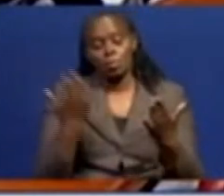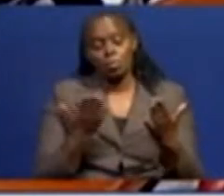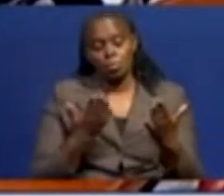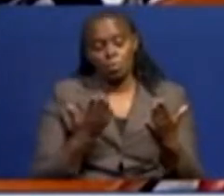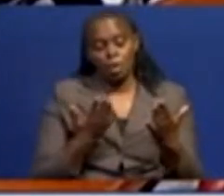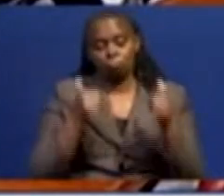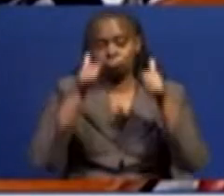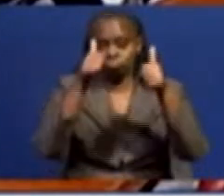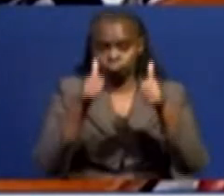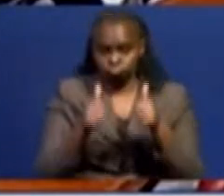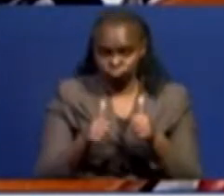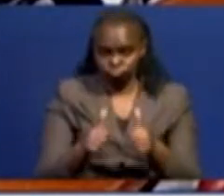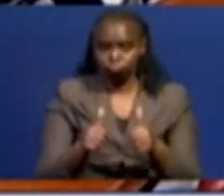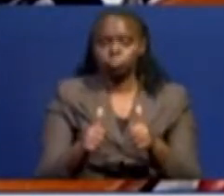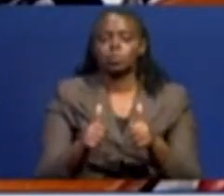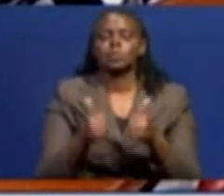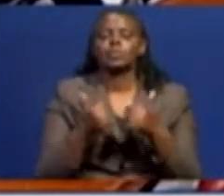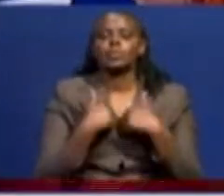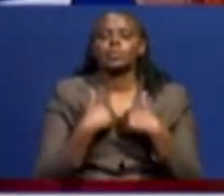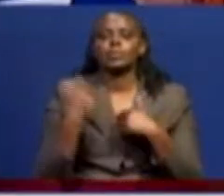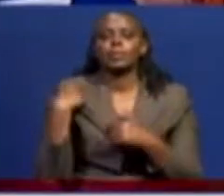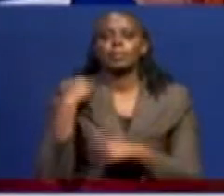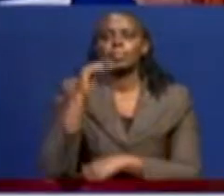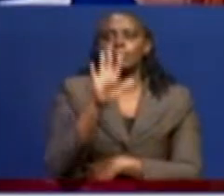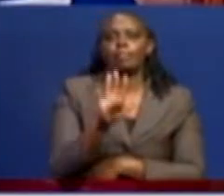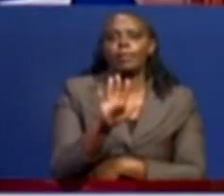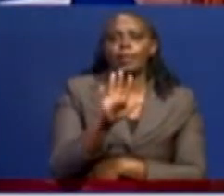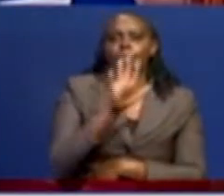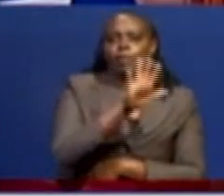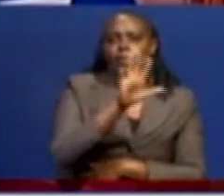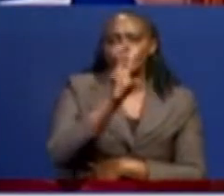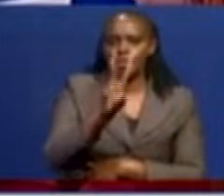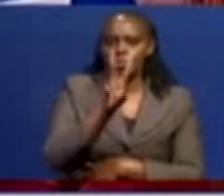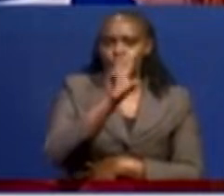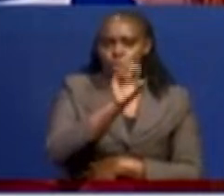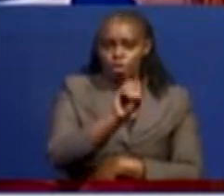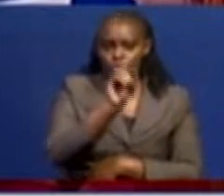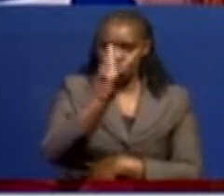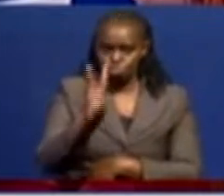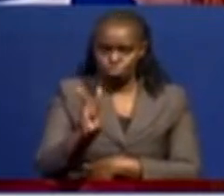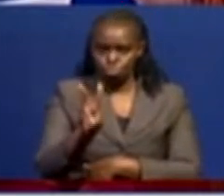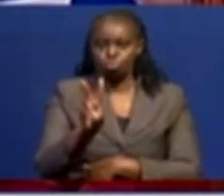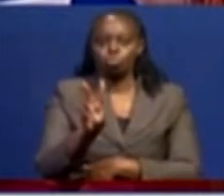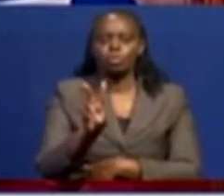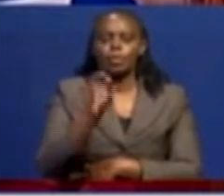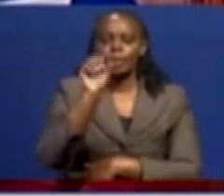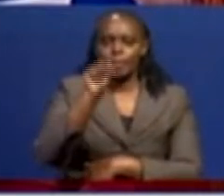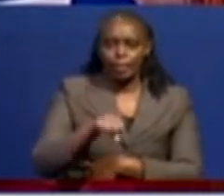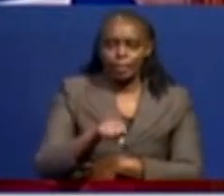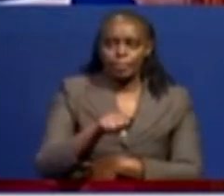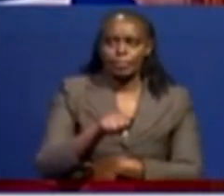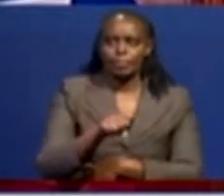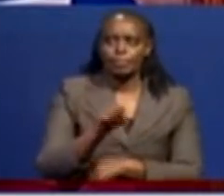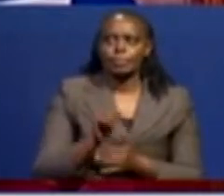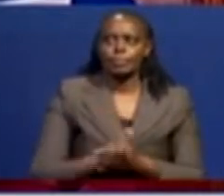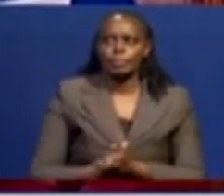You can see where we have the gazette notice number 5202, yes?